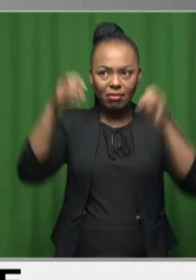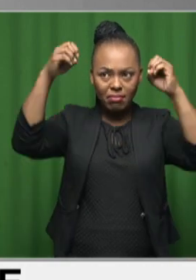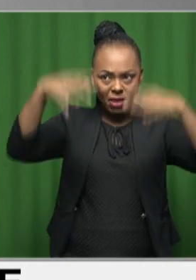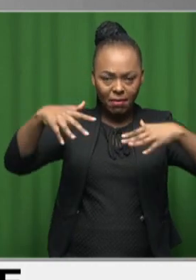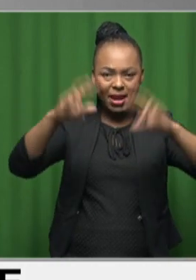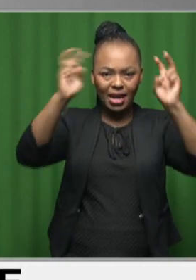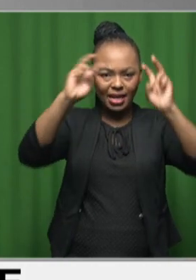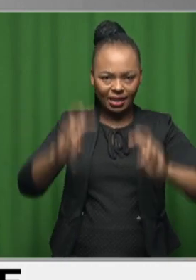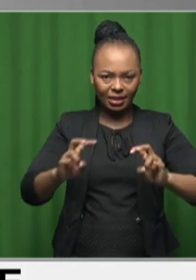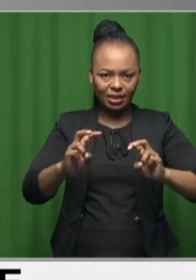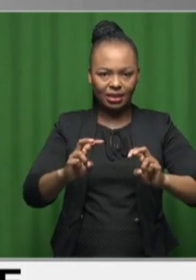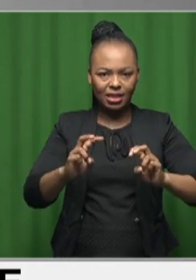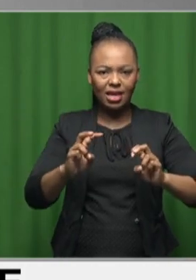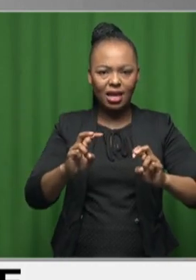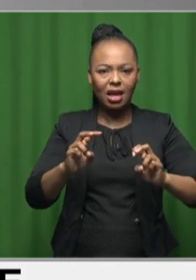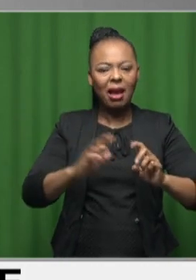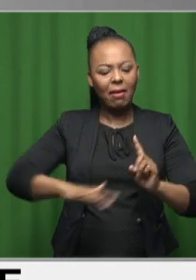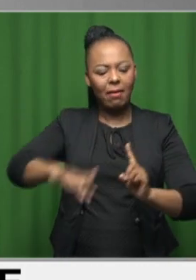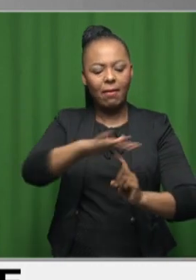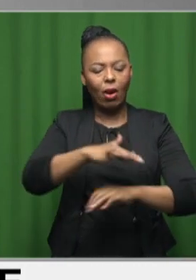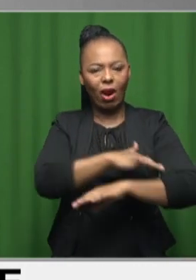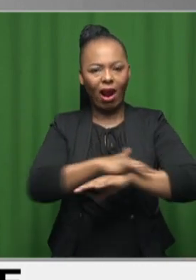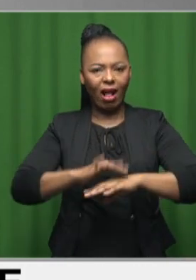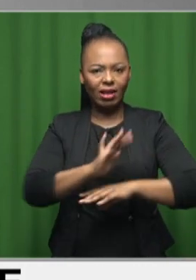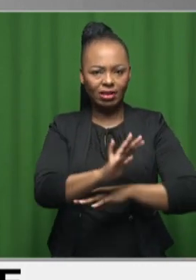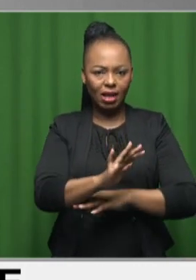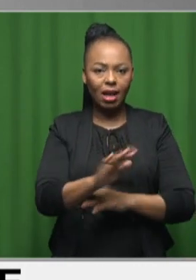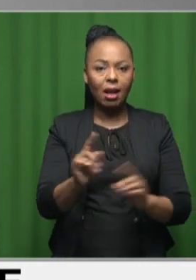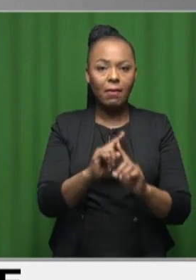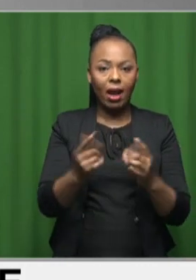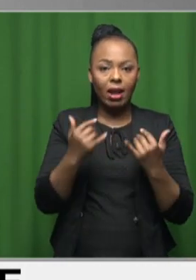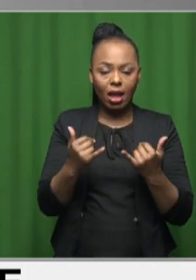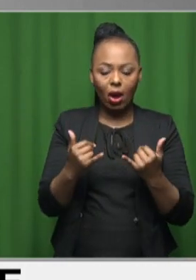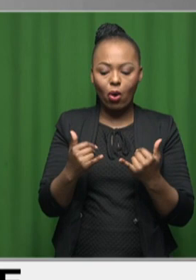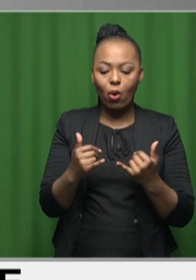this moment, we are actually, through our provincial